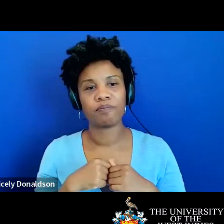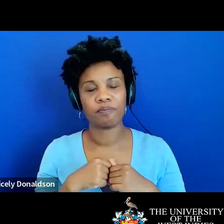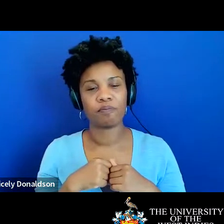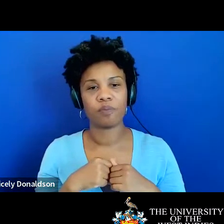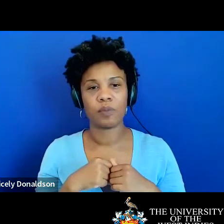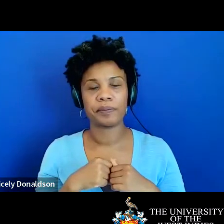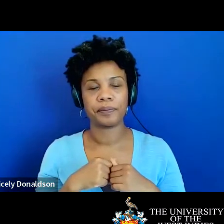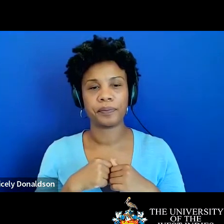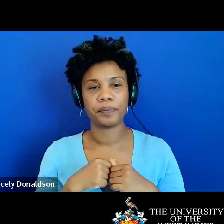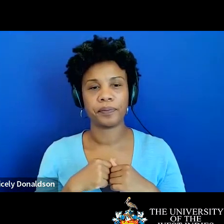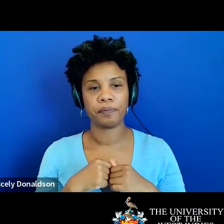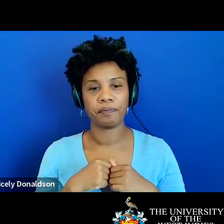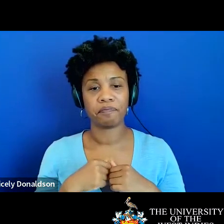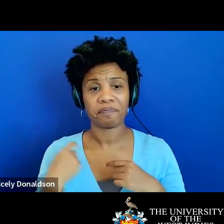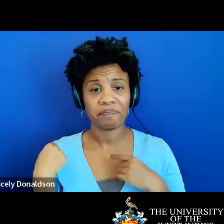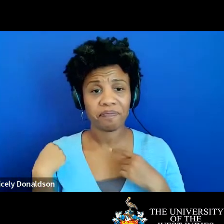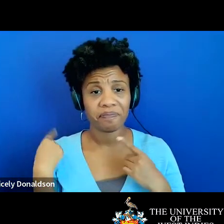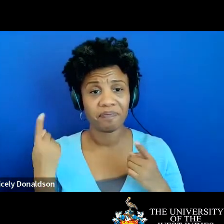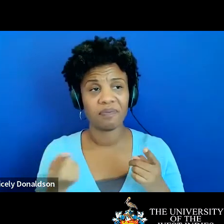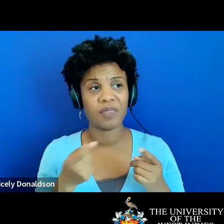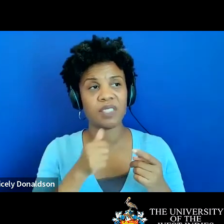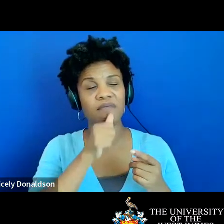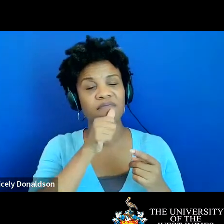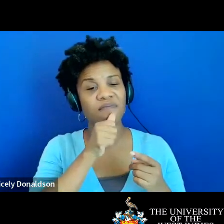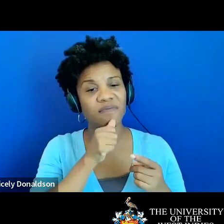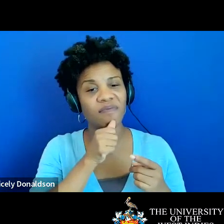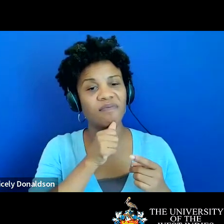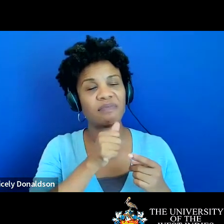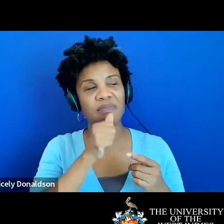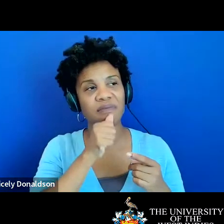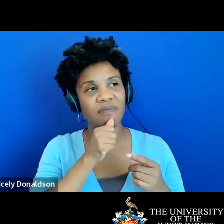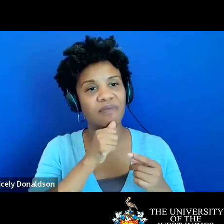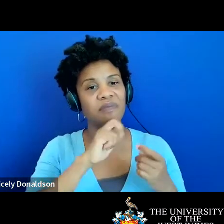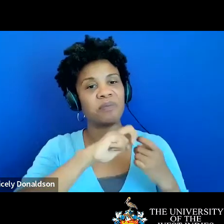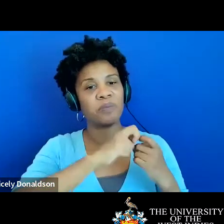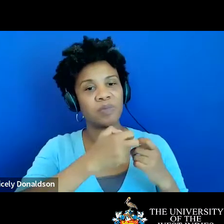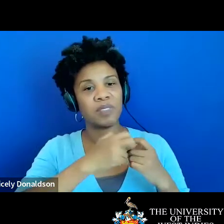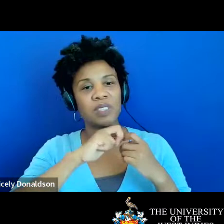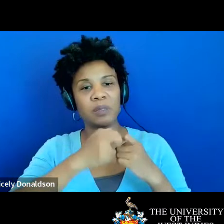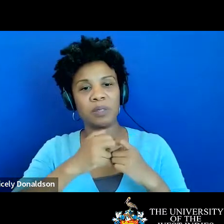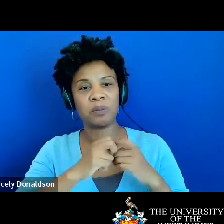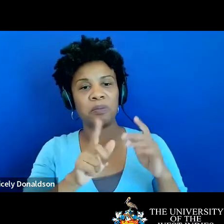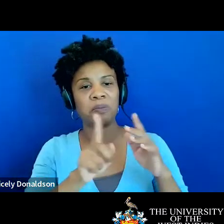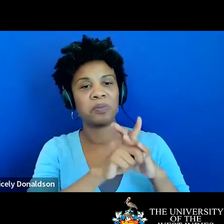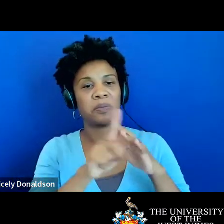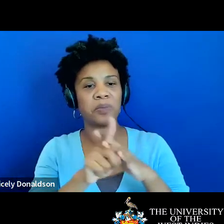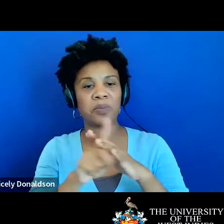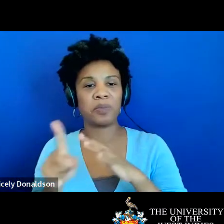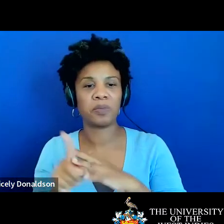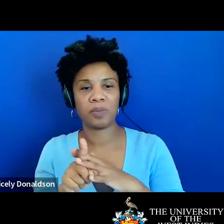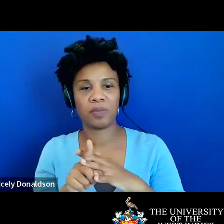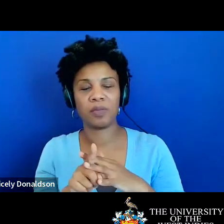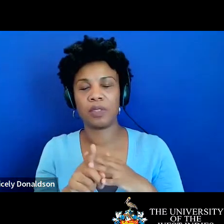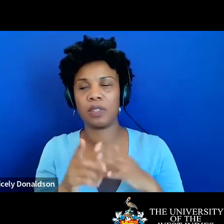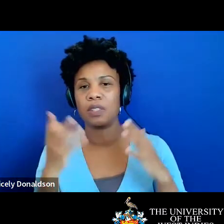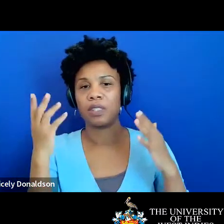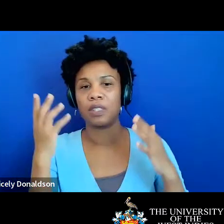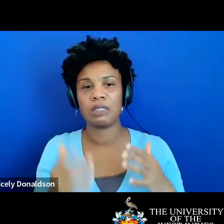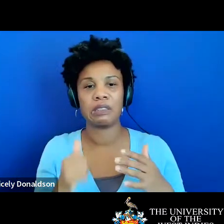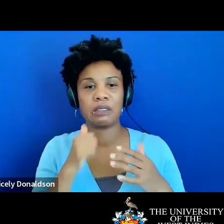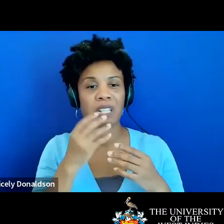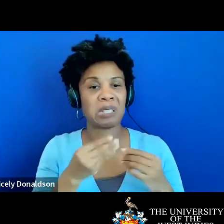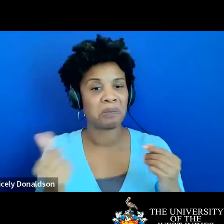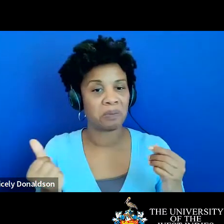experienced and endured their fair share of tribulations, and if left unabated, further serve to disenfranchise them. As the